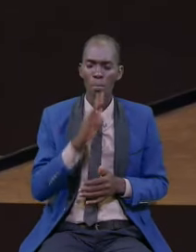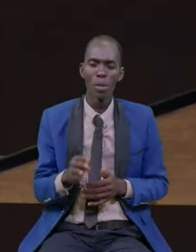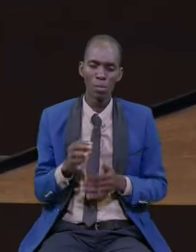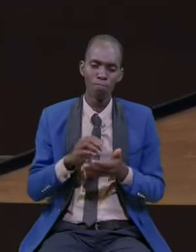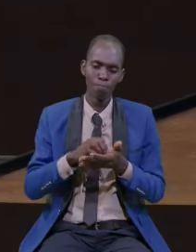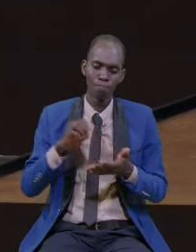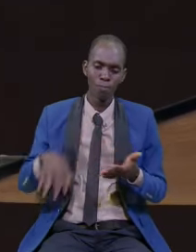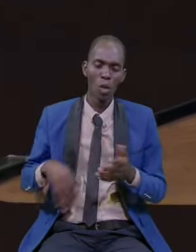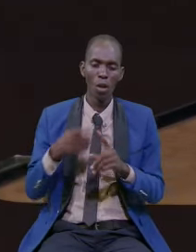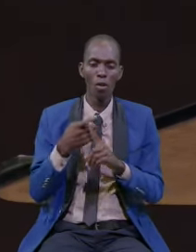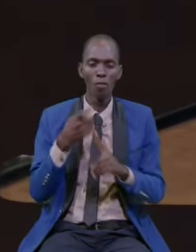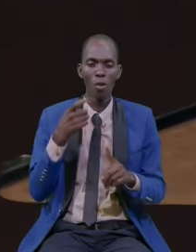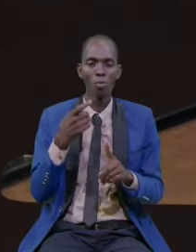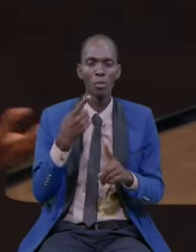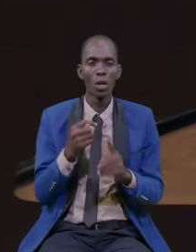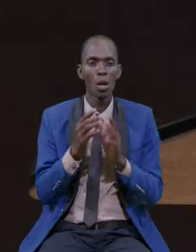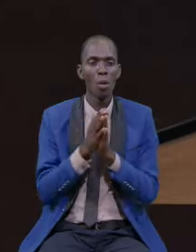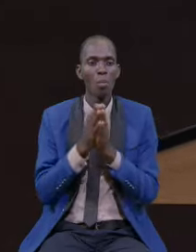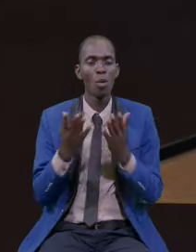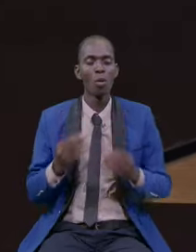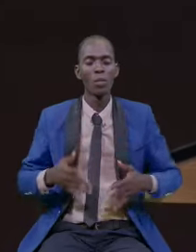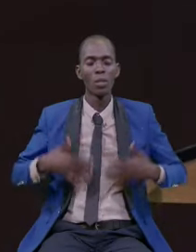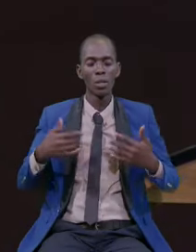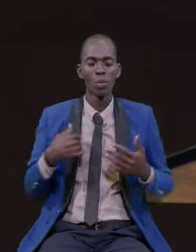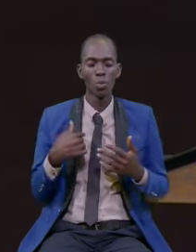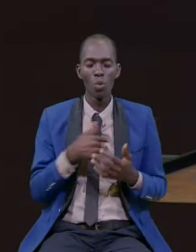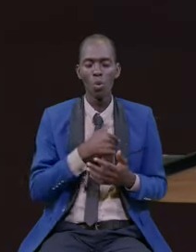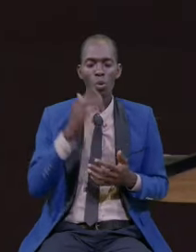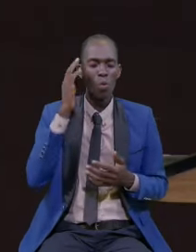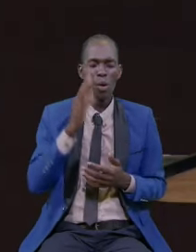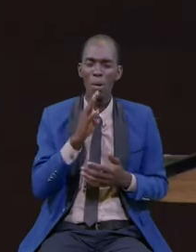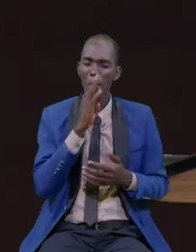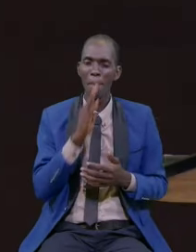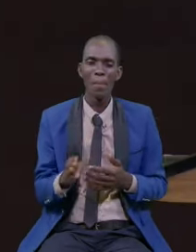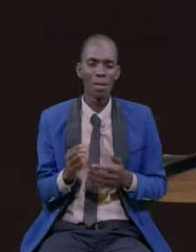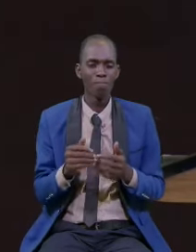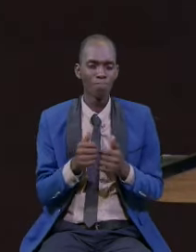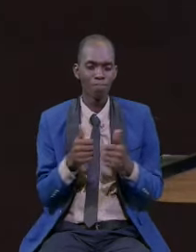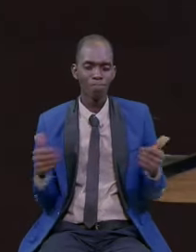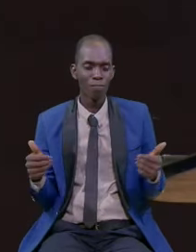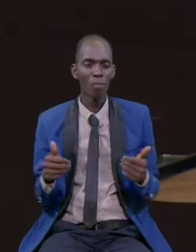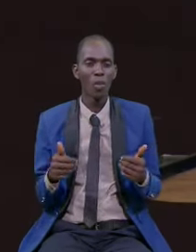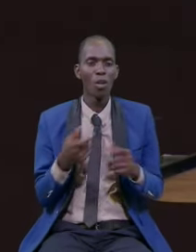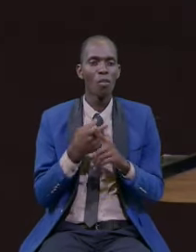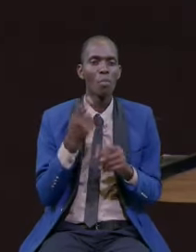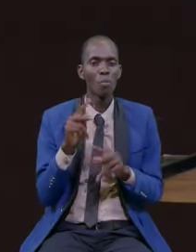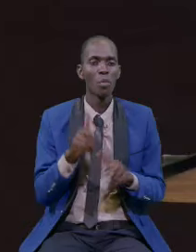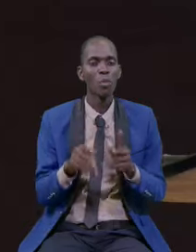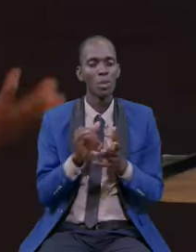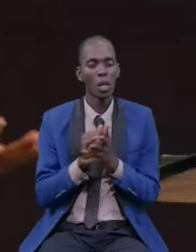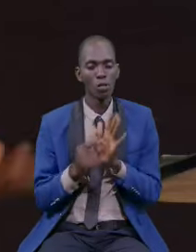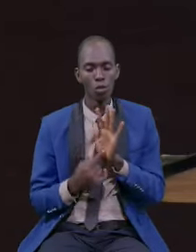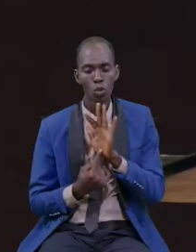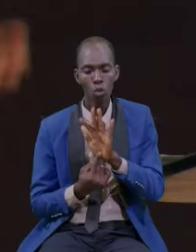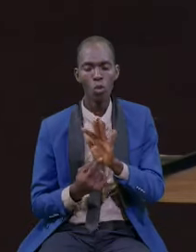book of life. Will be excluded from the people that actually demonstrates their faith, that